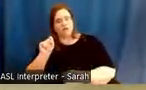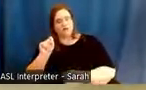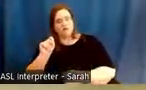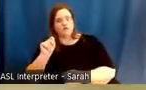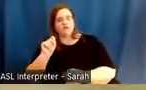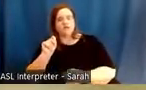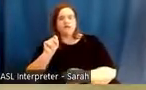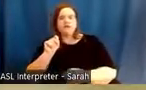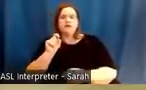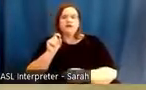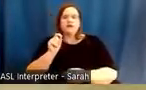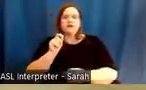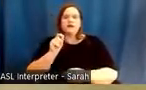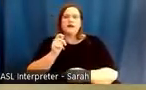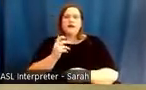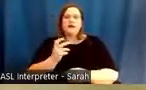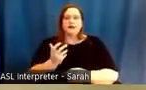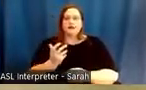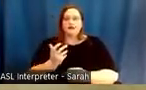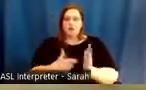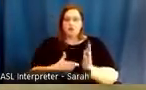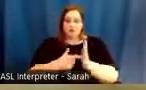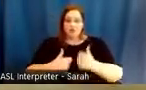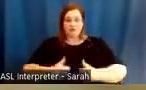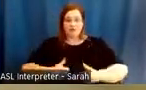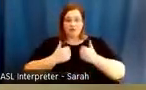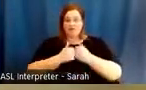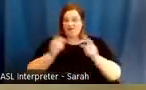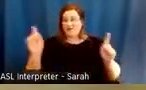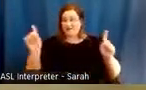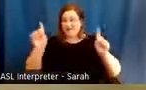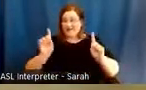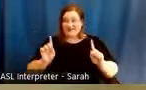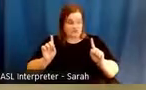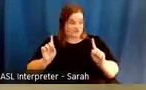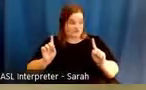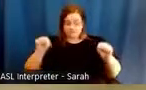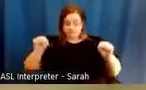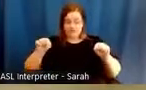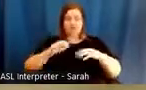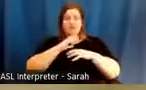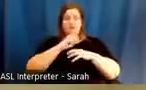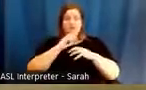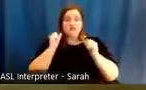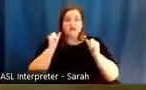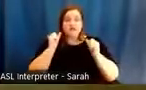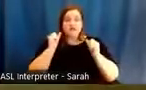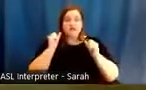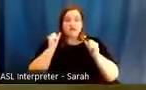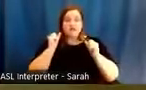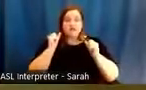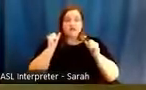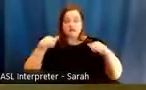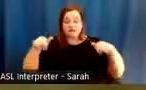And you have to live with these people. And when these people get tired of you, they say,